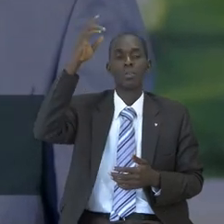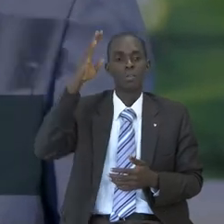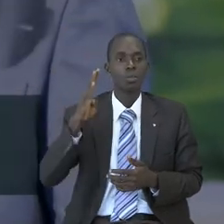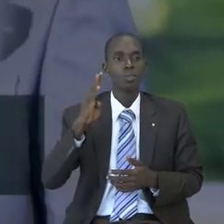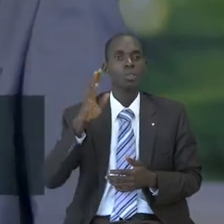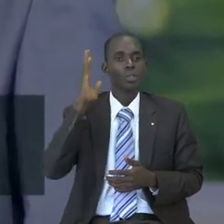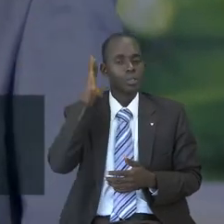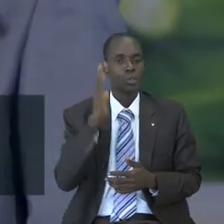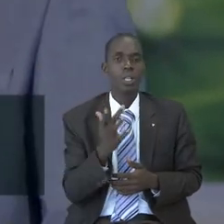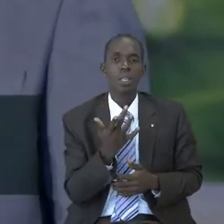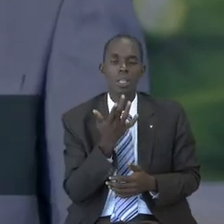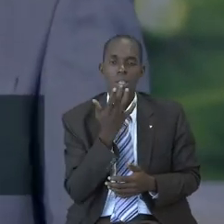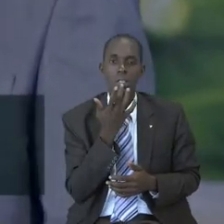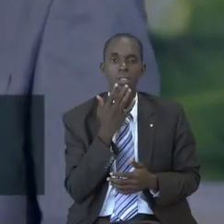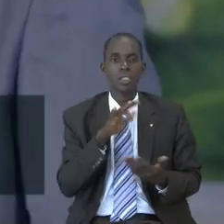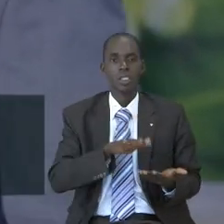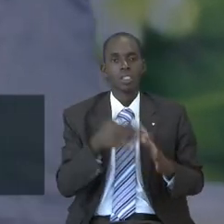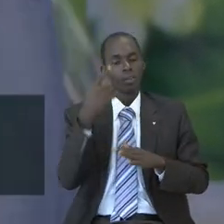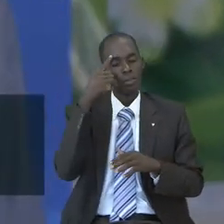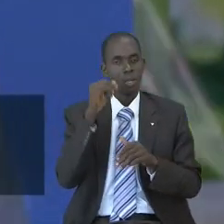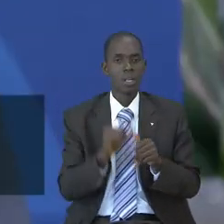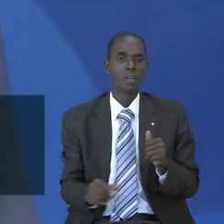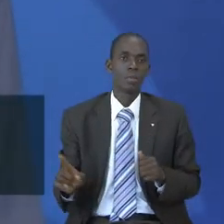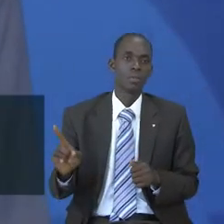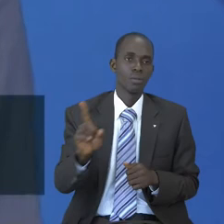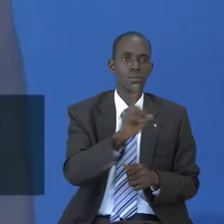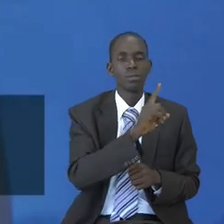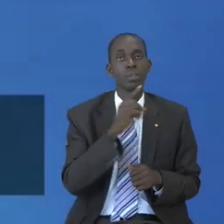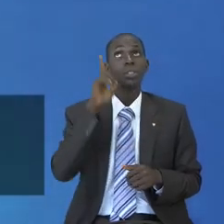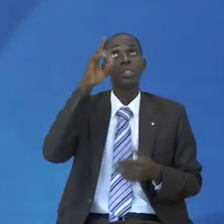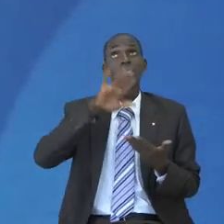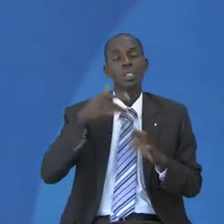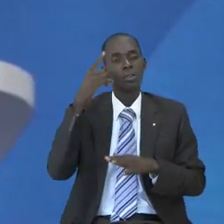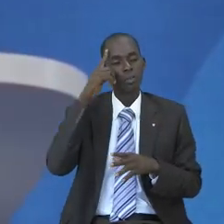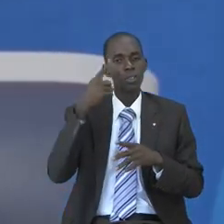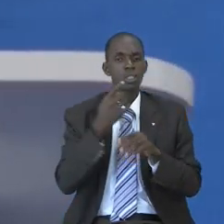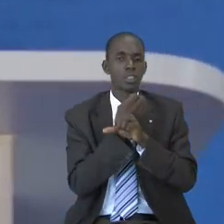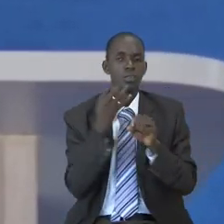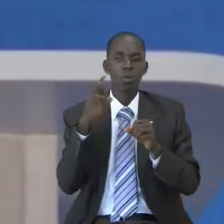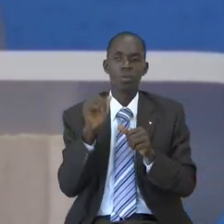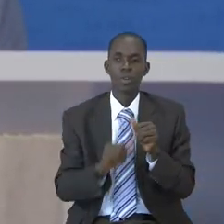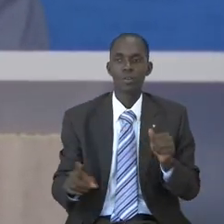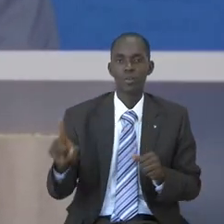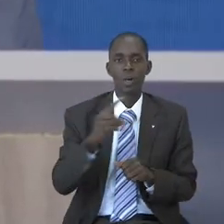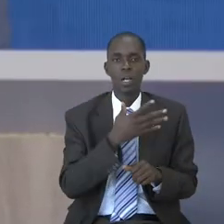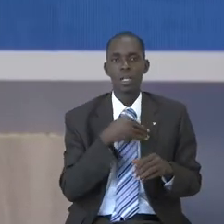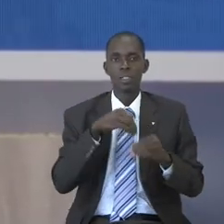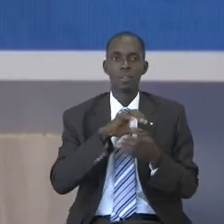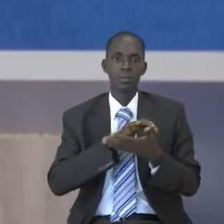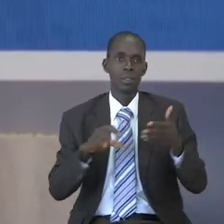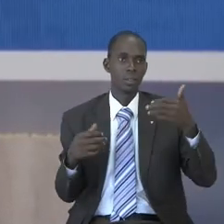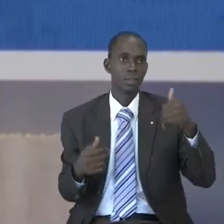taste death for every man. He died for the salvation of everyone. And then in verse